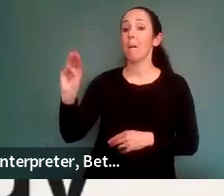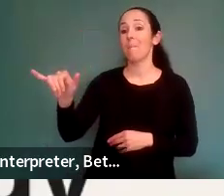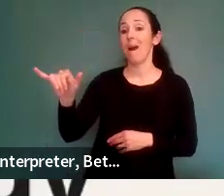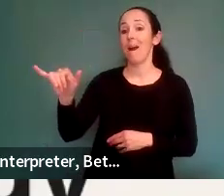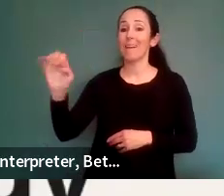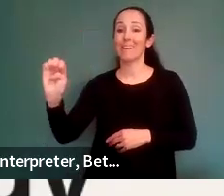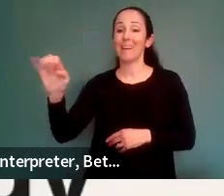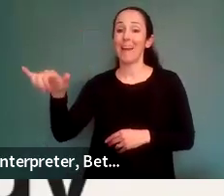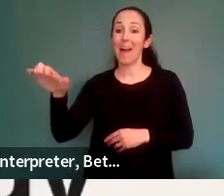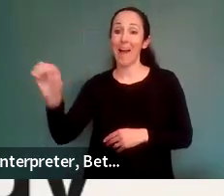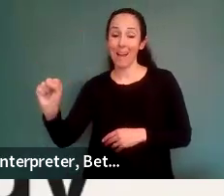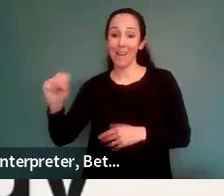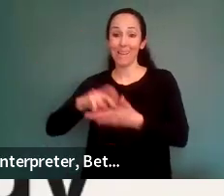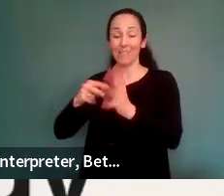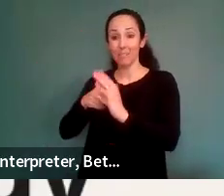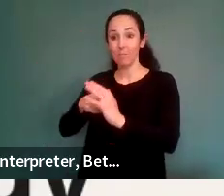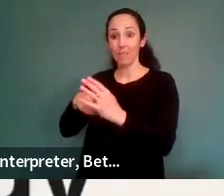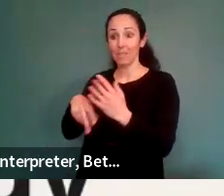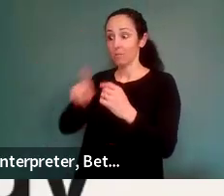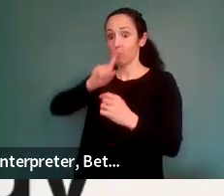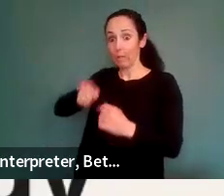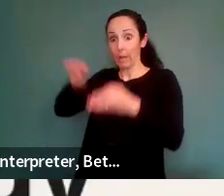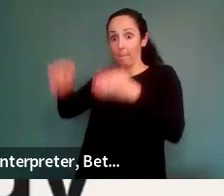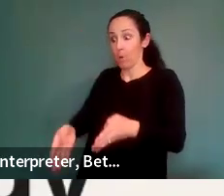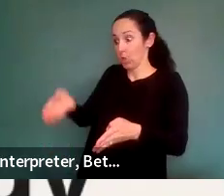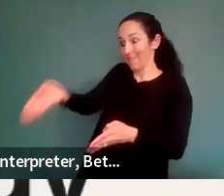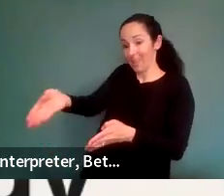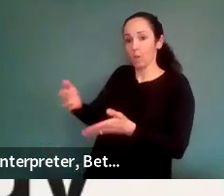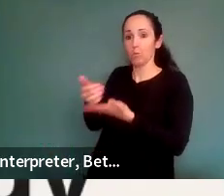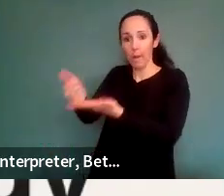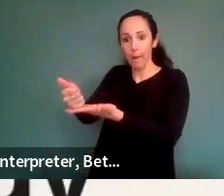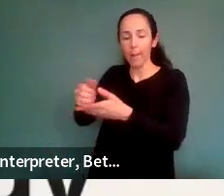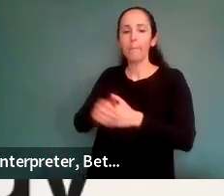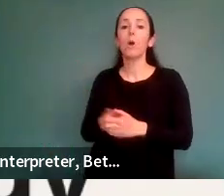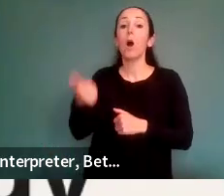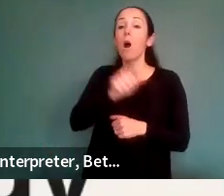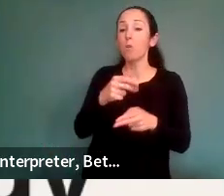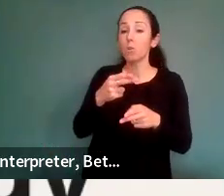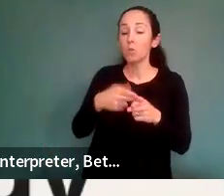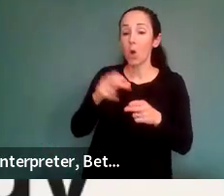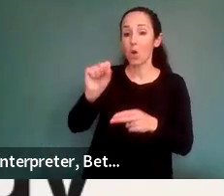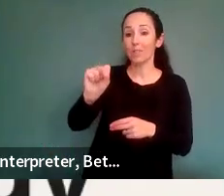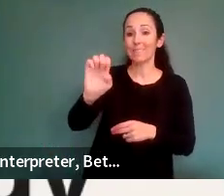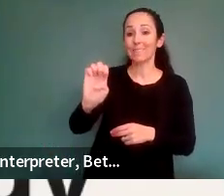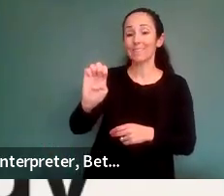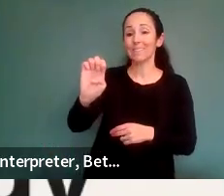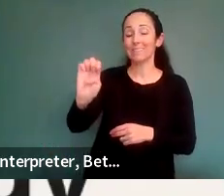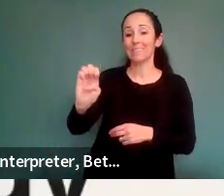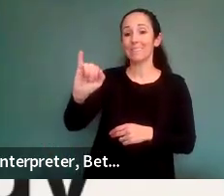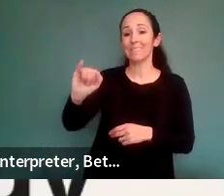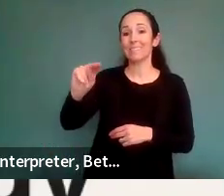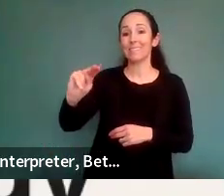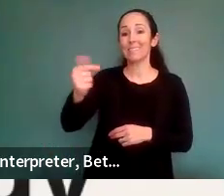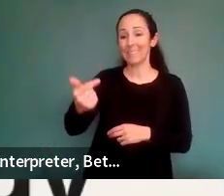live rep on the phone. Another one's called Seeing AI, and that's